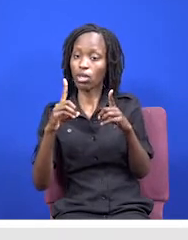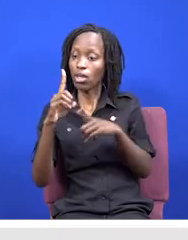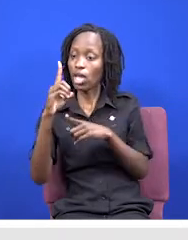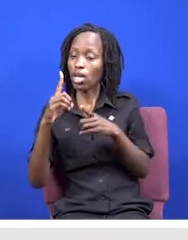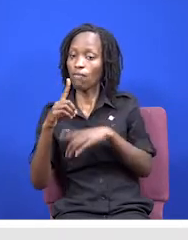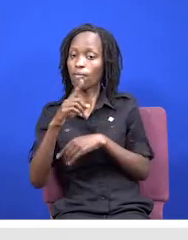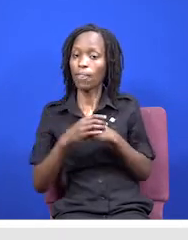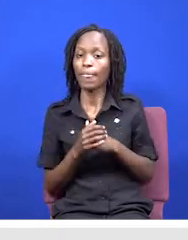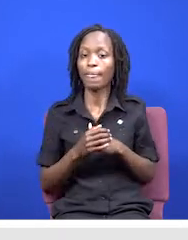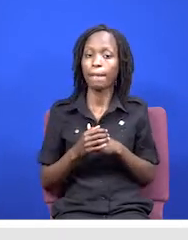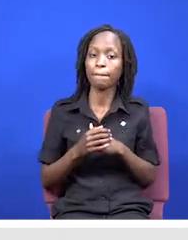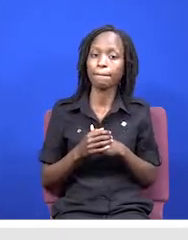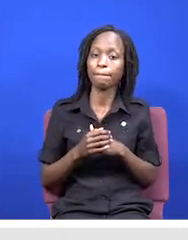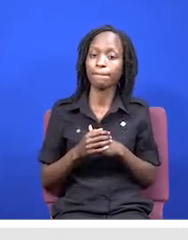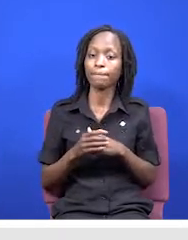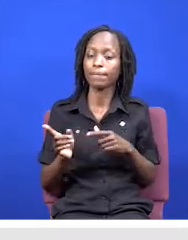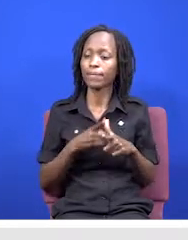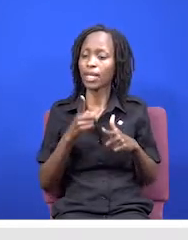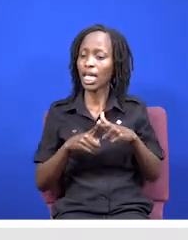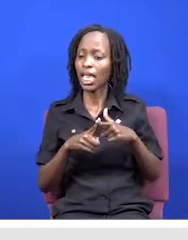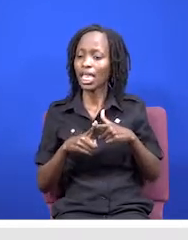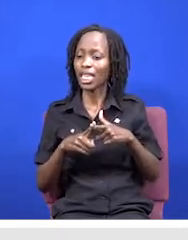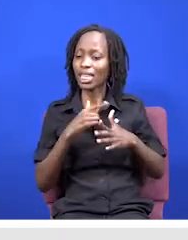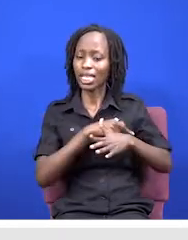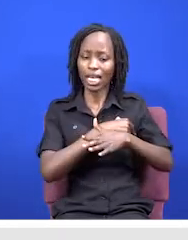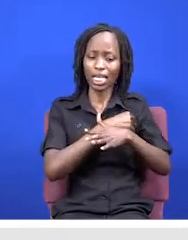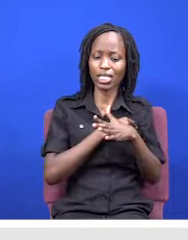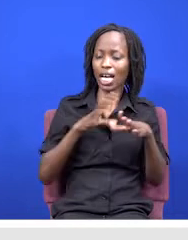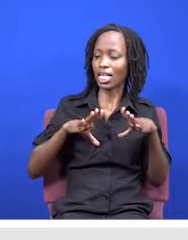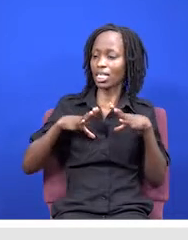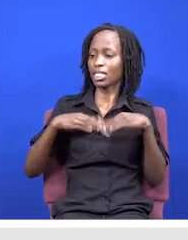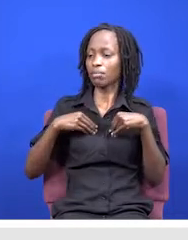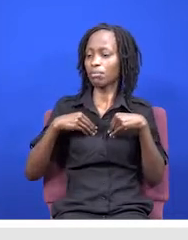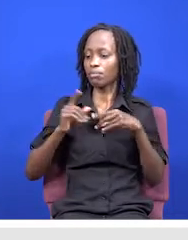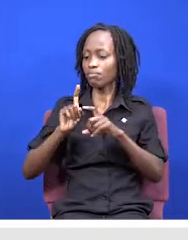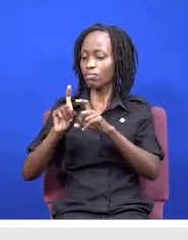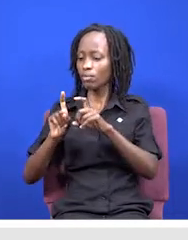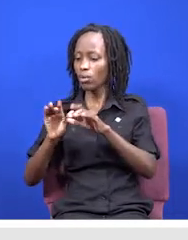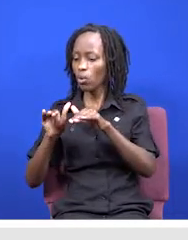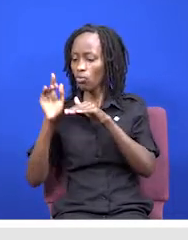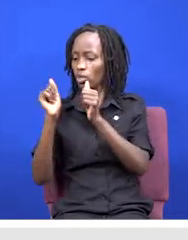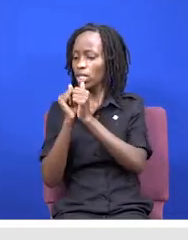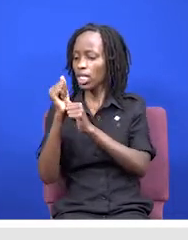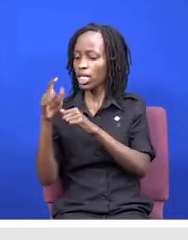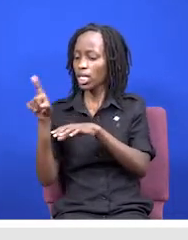in light of what you see." The attendant agreed to Daniel's suggestion and tested them for 10